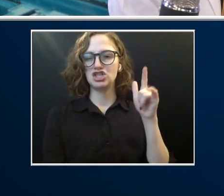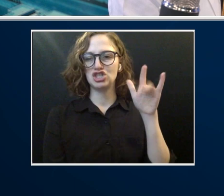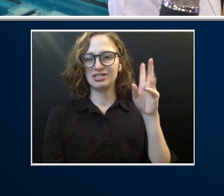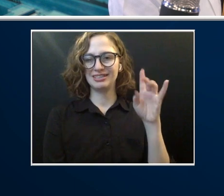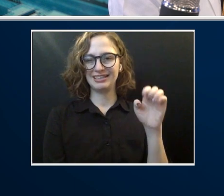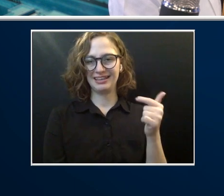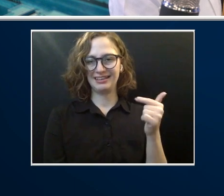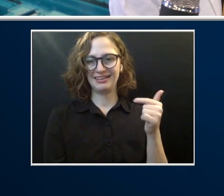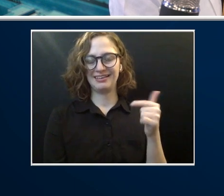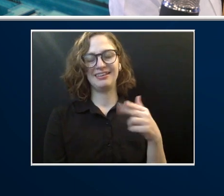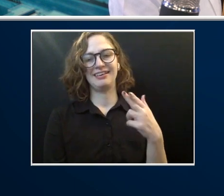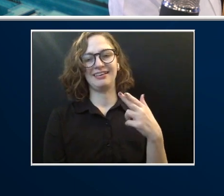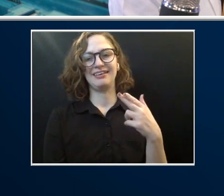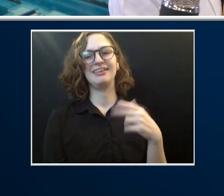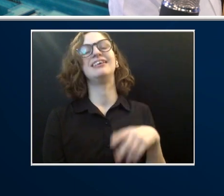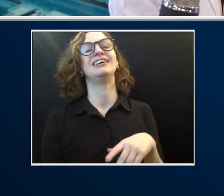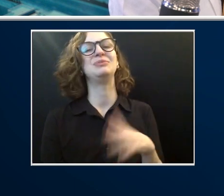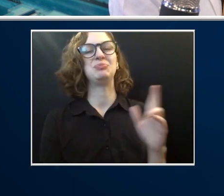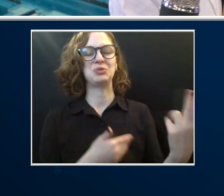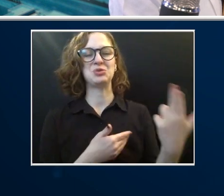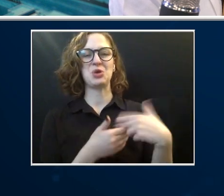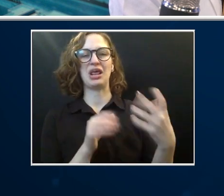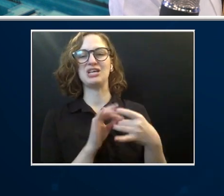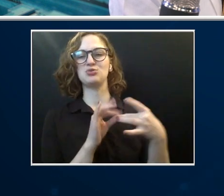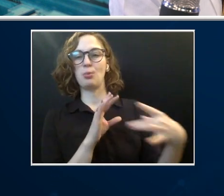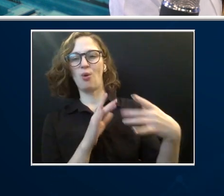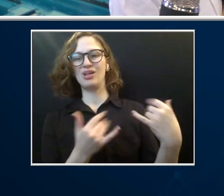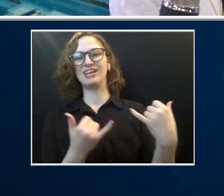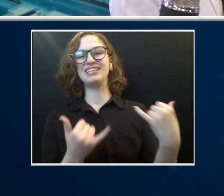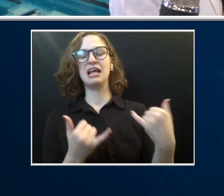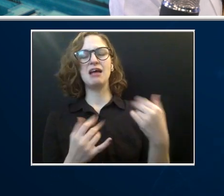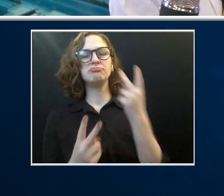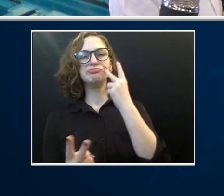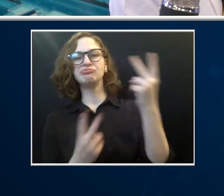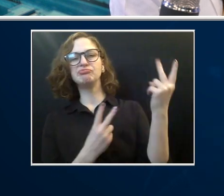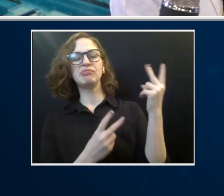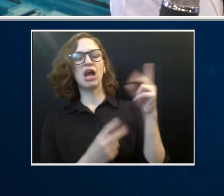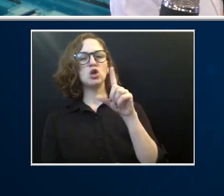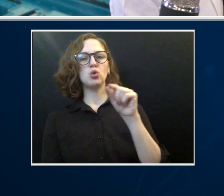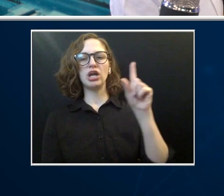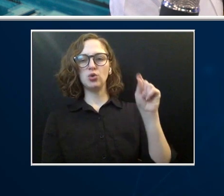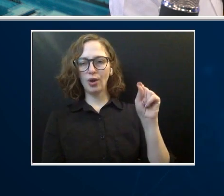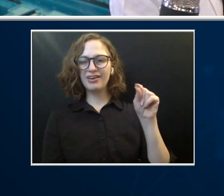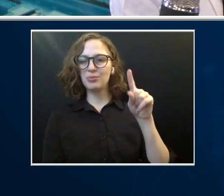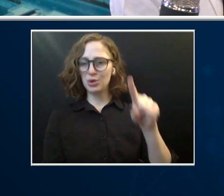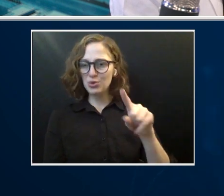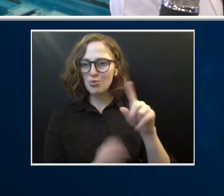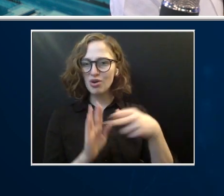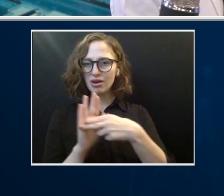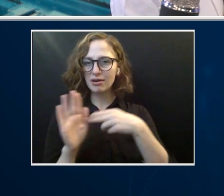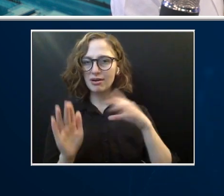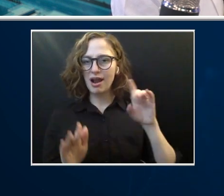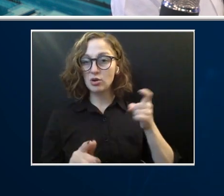Take us back to when you were first diagnosed in 2020. You were living in Florida at that time, and I understand that one day you just